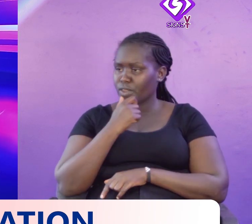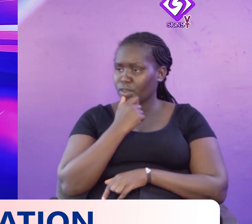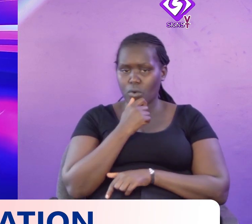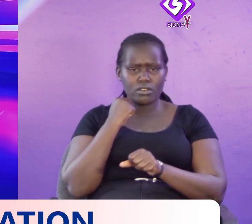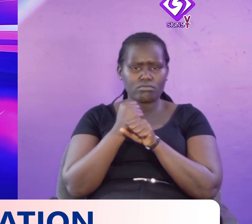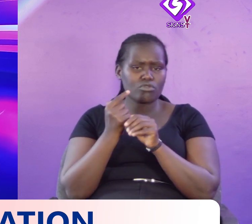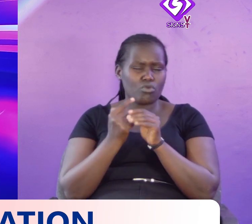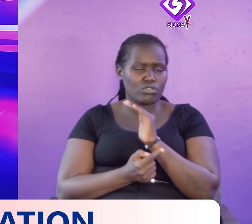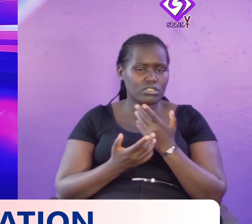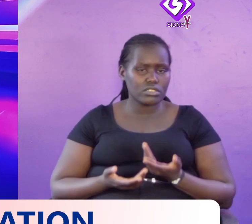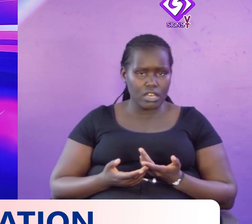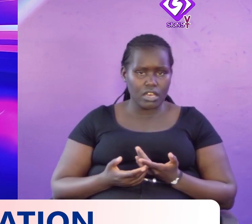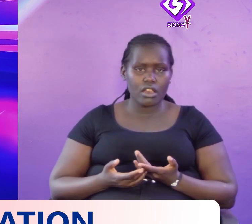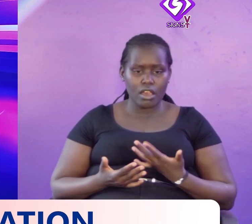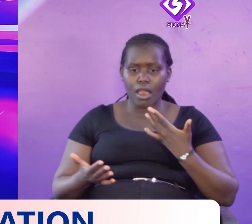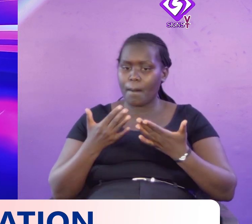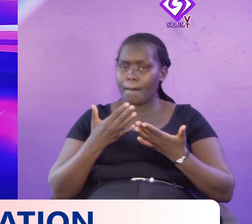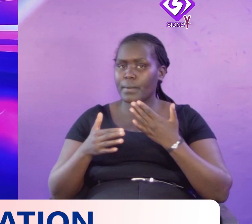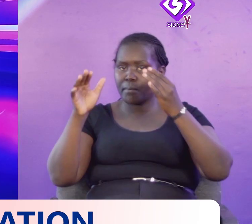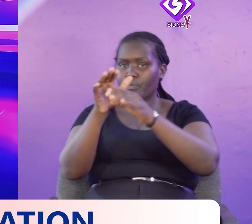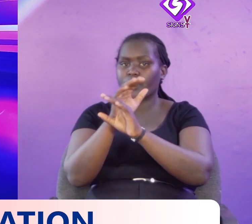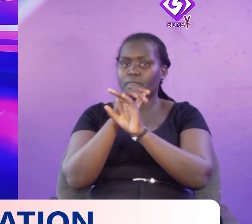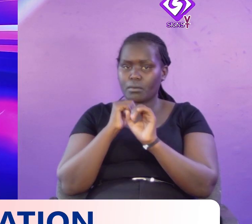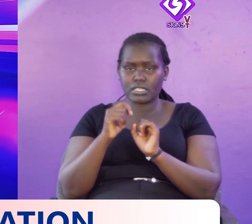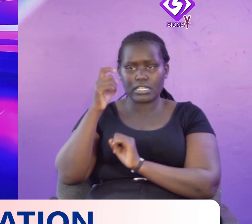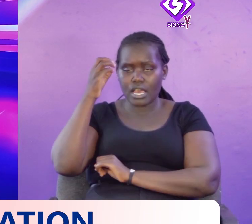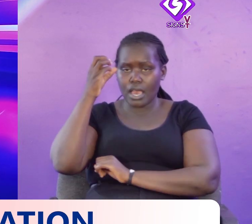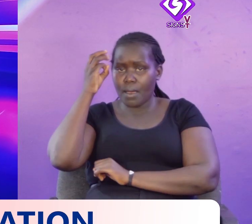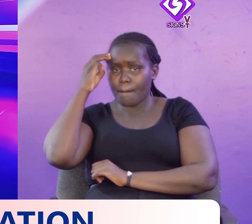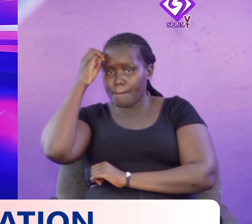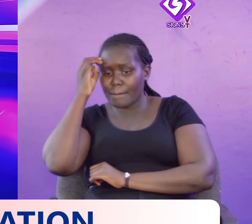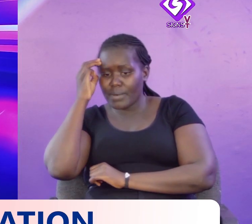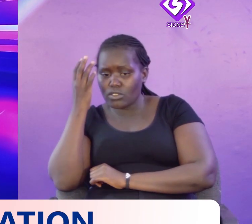utafanya aje? Could it be that the president's mental